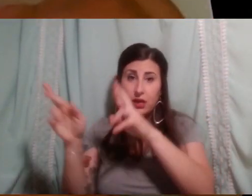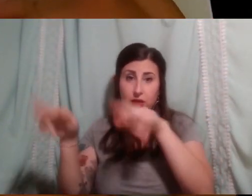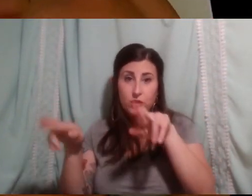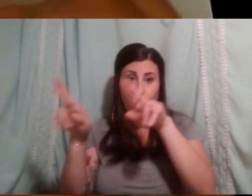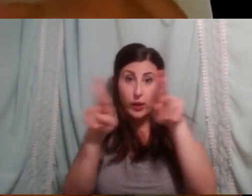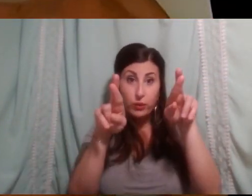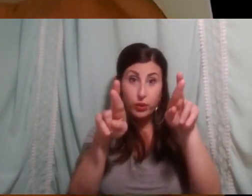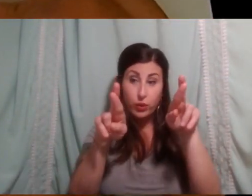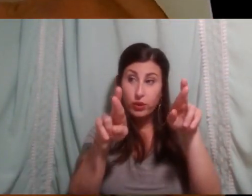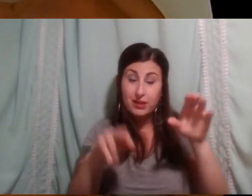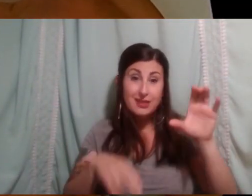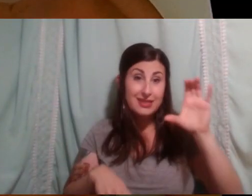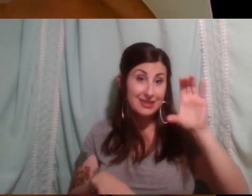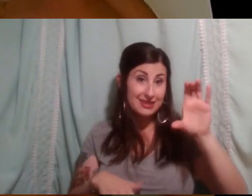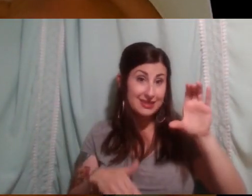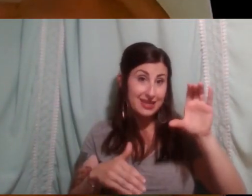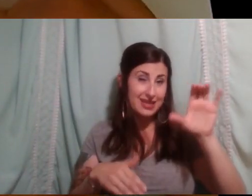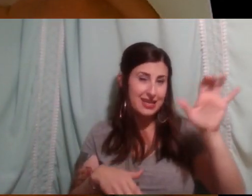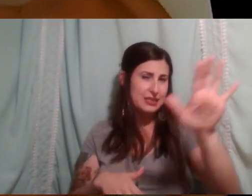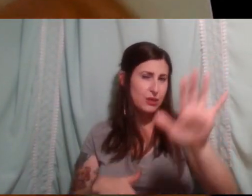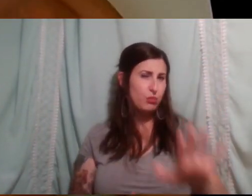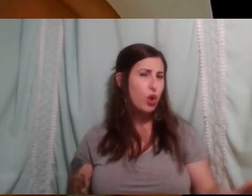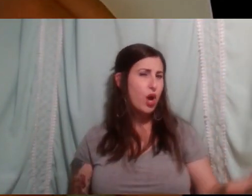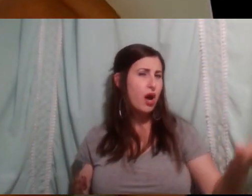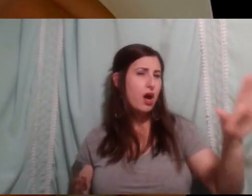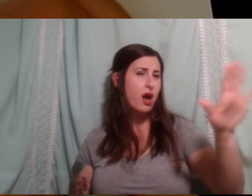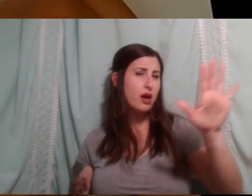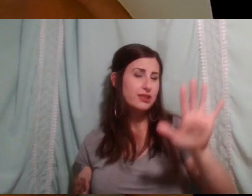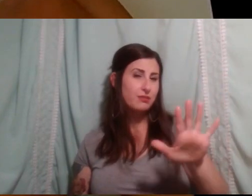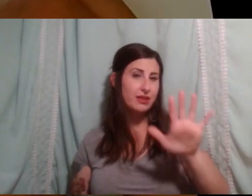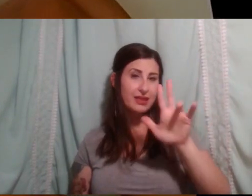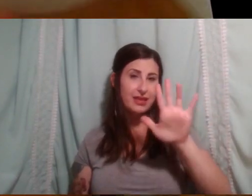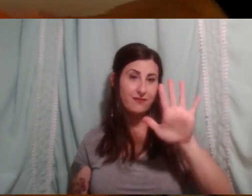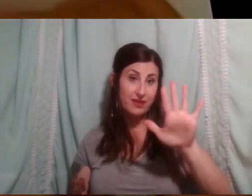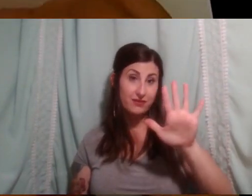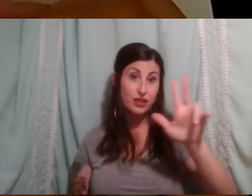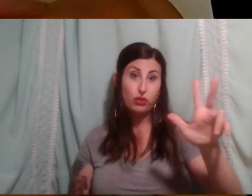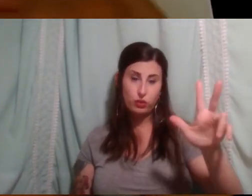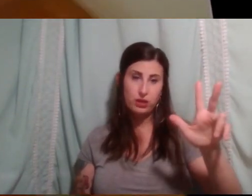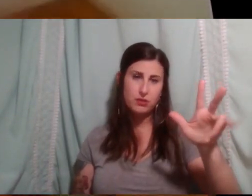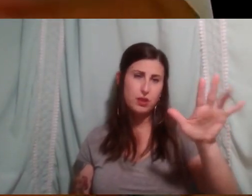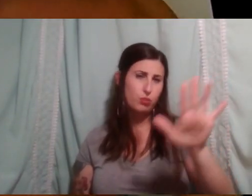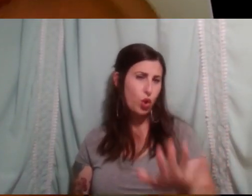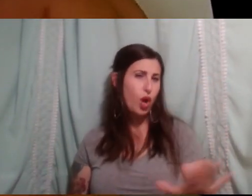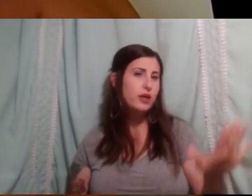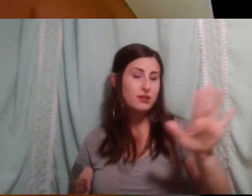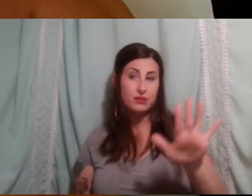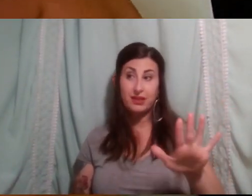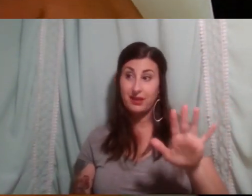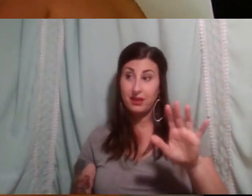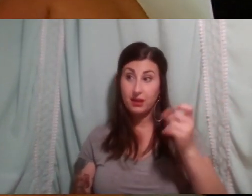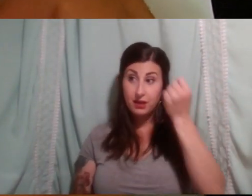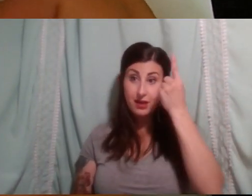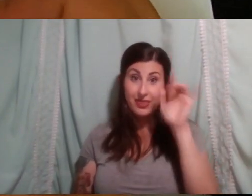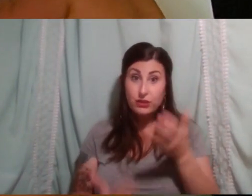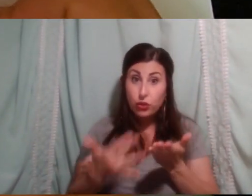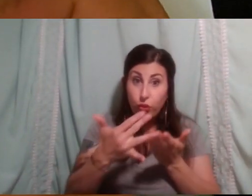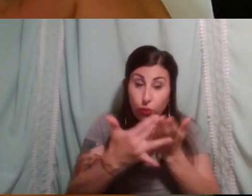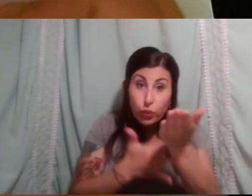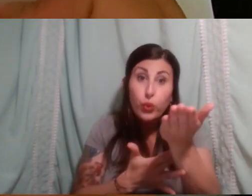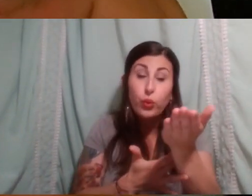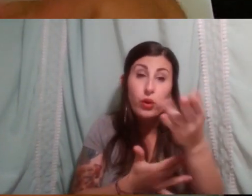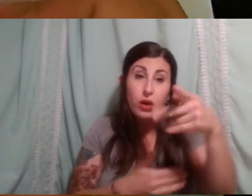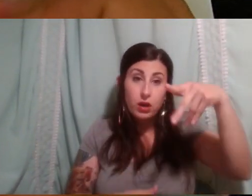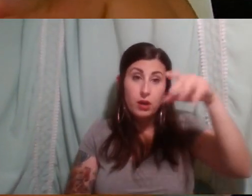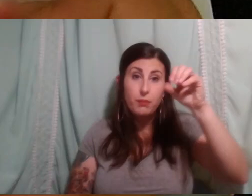that, square root that. C is approximately 53. Okay, this is through